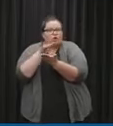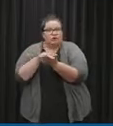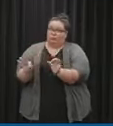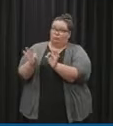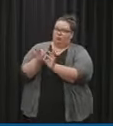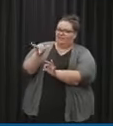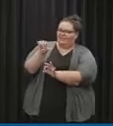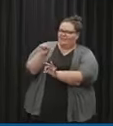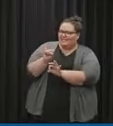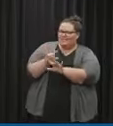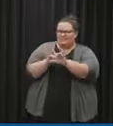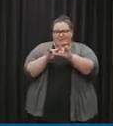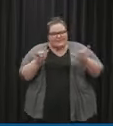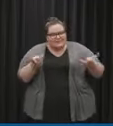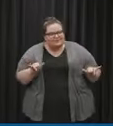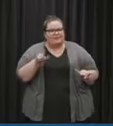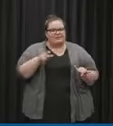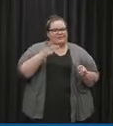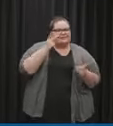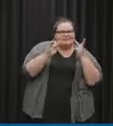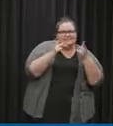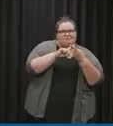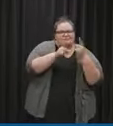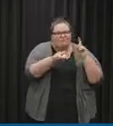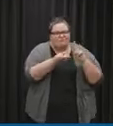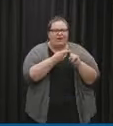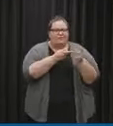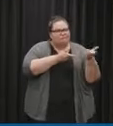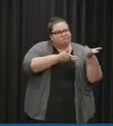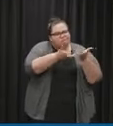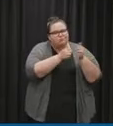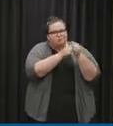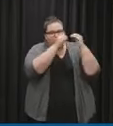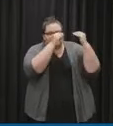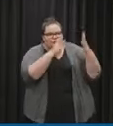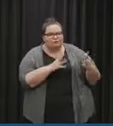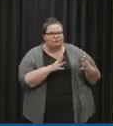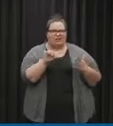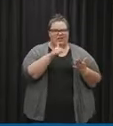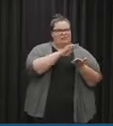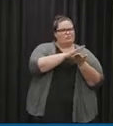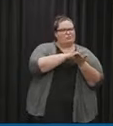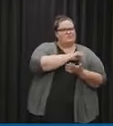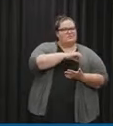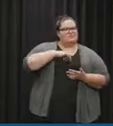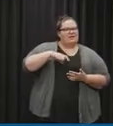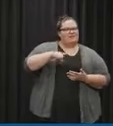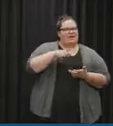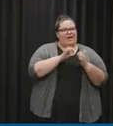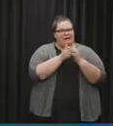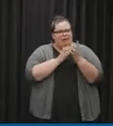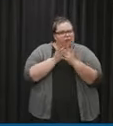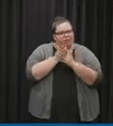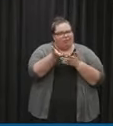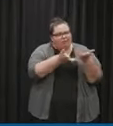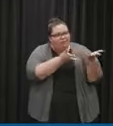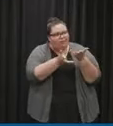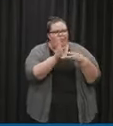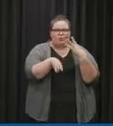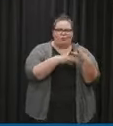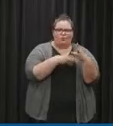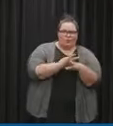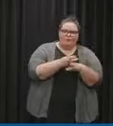that is very important. Our children need to see their friends, interact with their teachers and other school staff, and thereby learn to navigate the world around